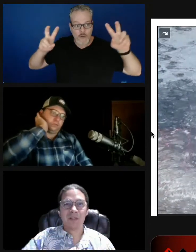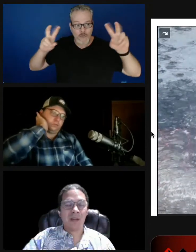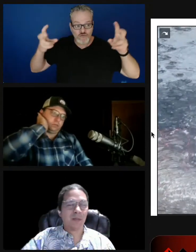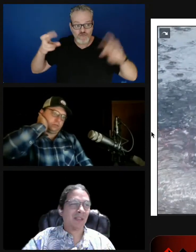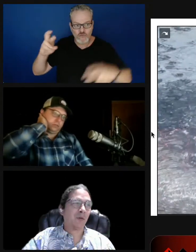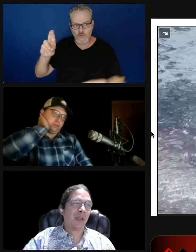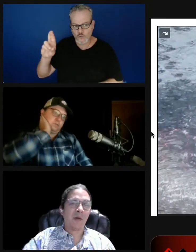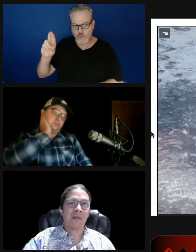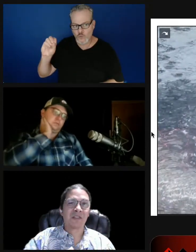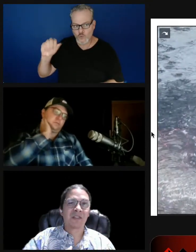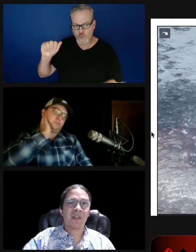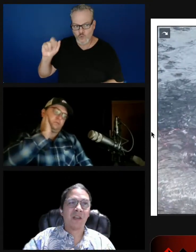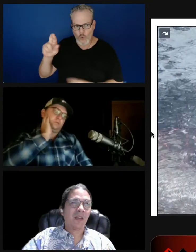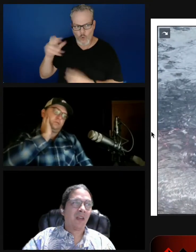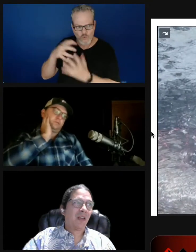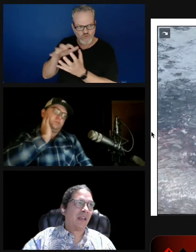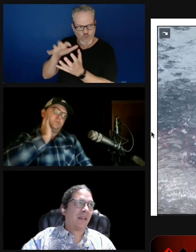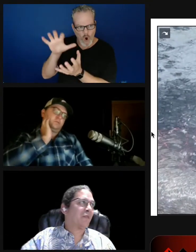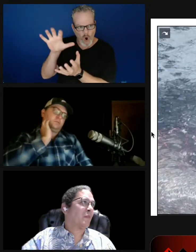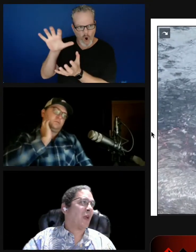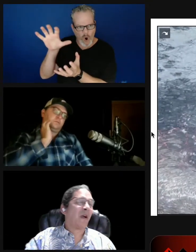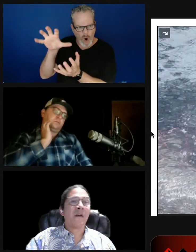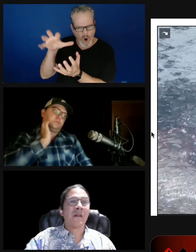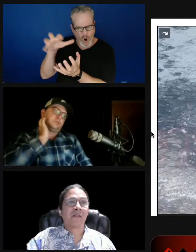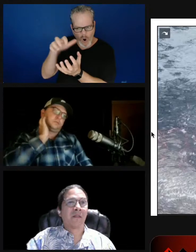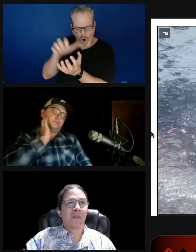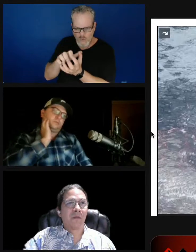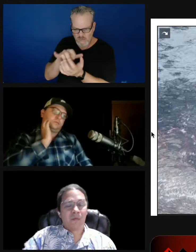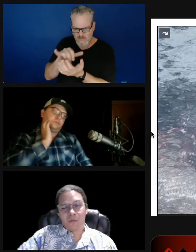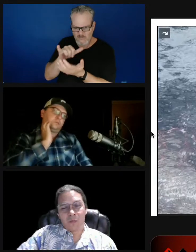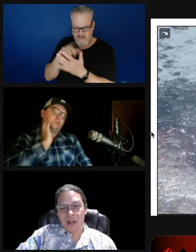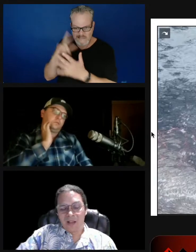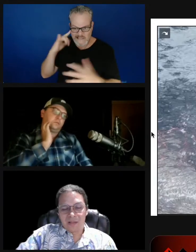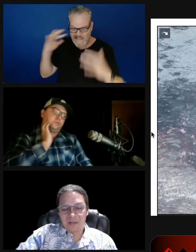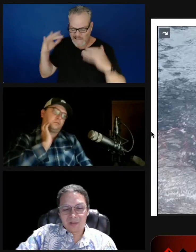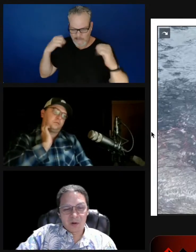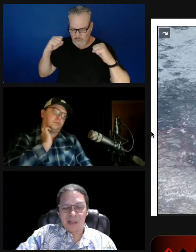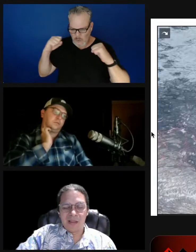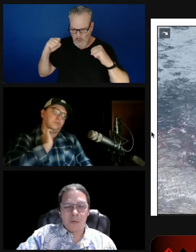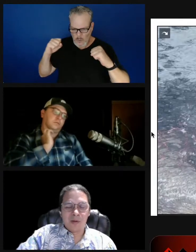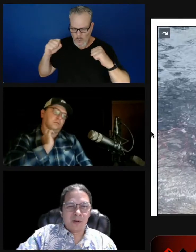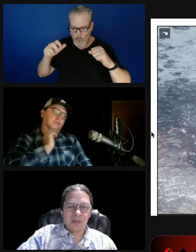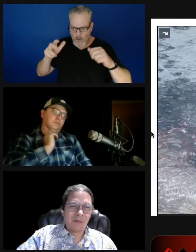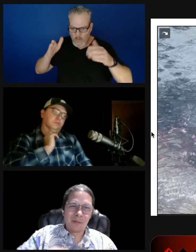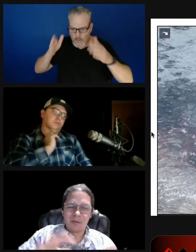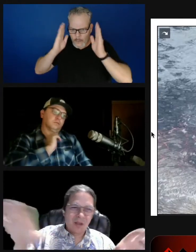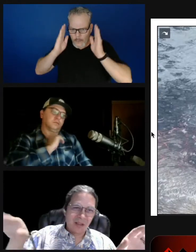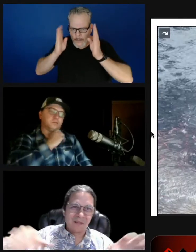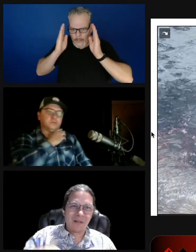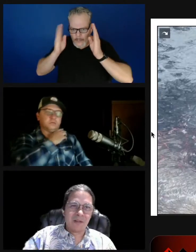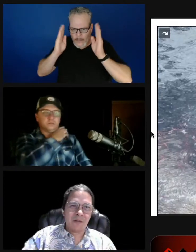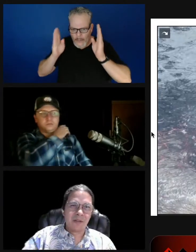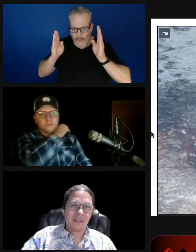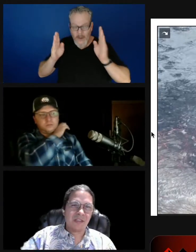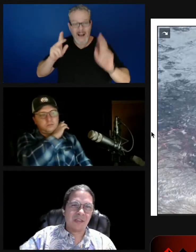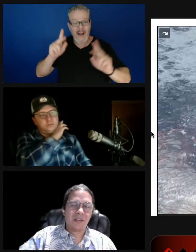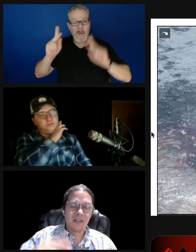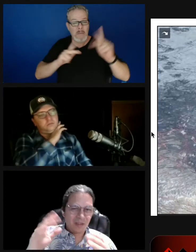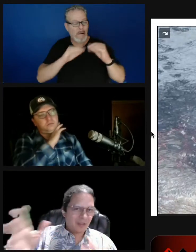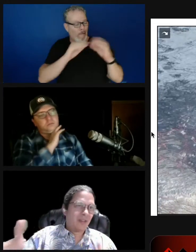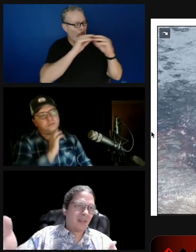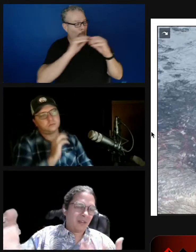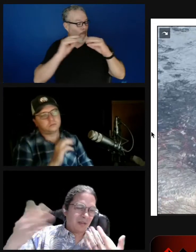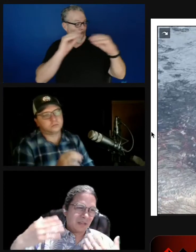away. Today I was at the volcano house, and from there, quite clearly, when you don't hear people talking around you, you can